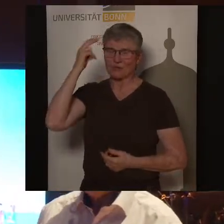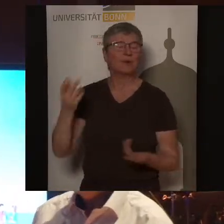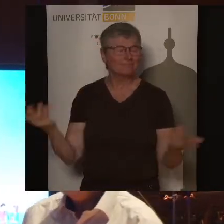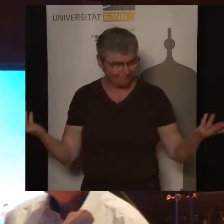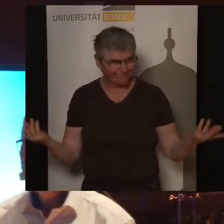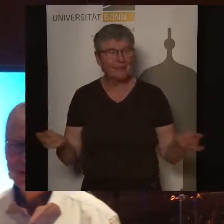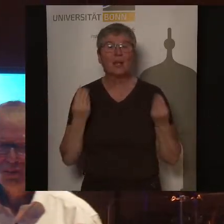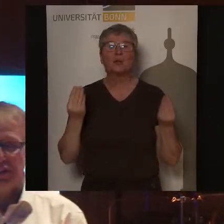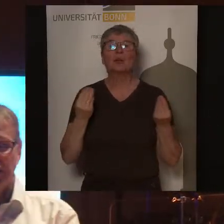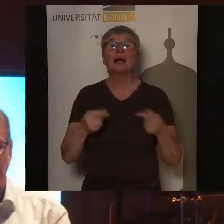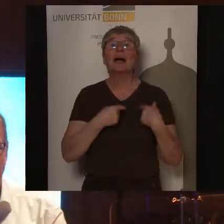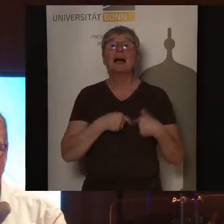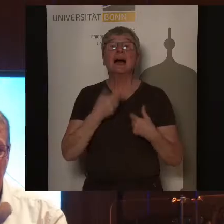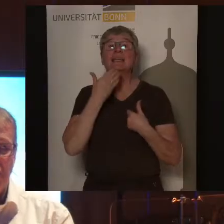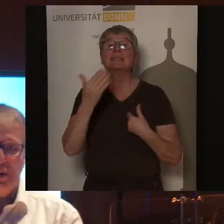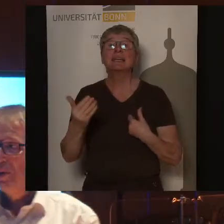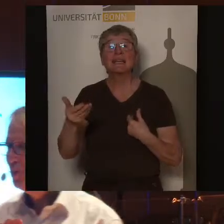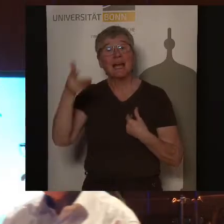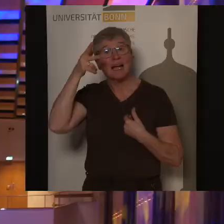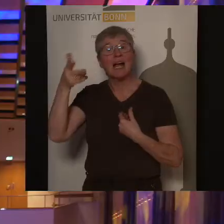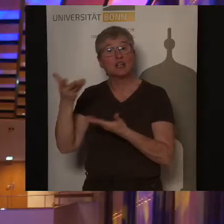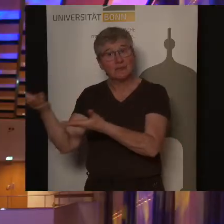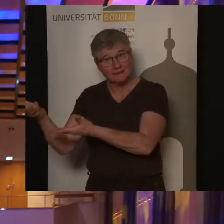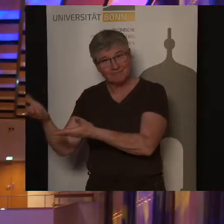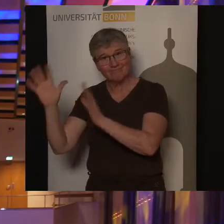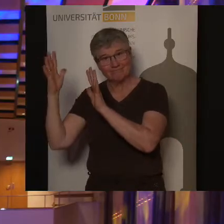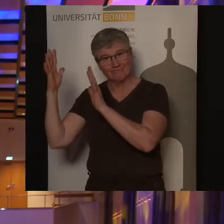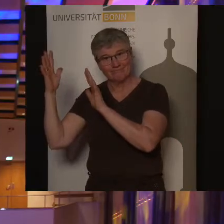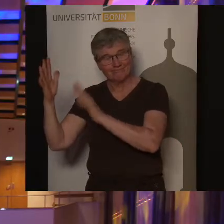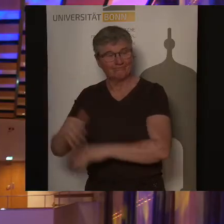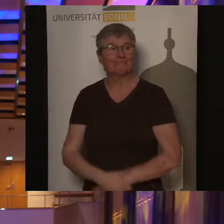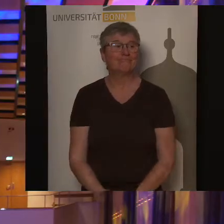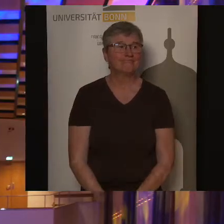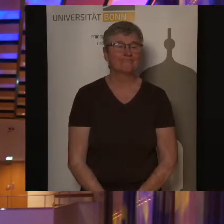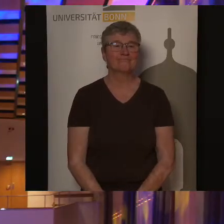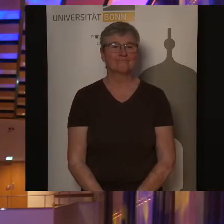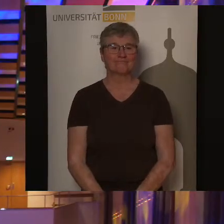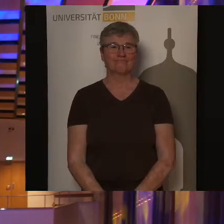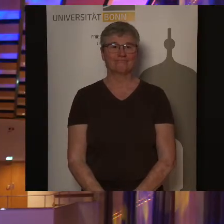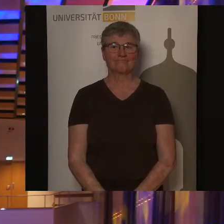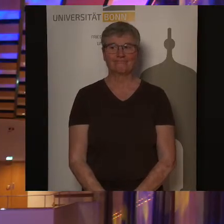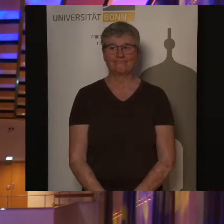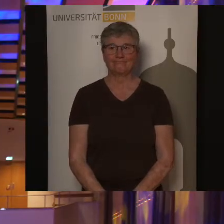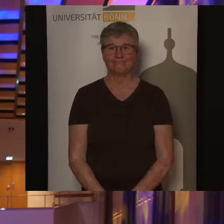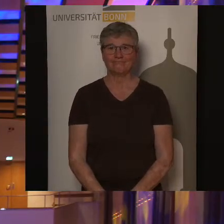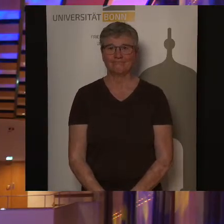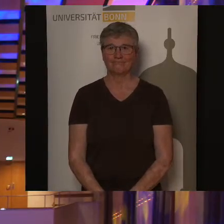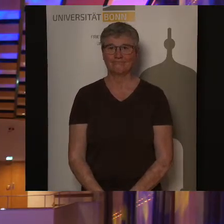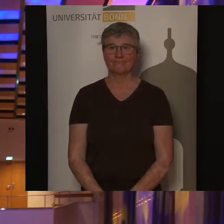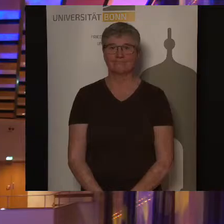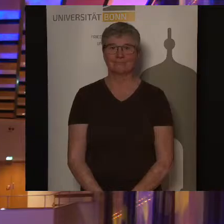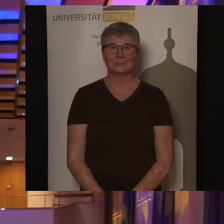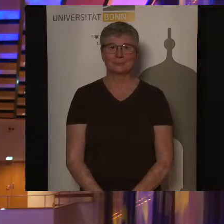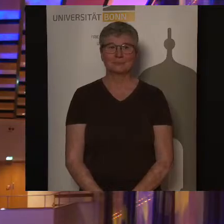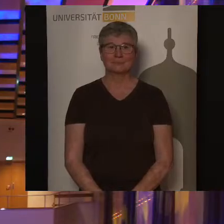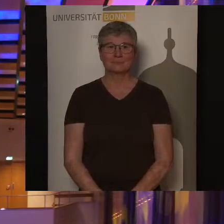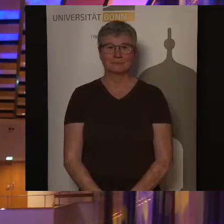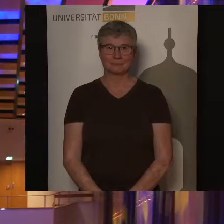always have to be a professor having the last word? Well, let me thank you, Mr. Bonkowski